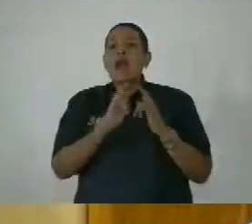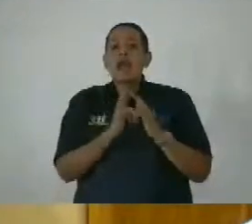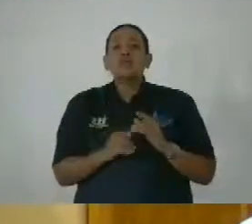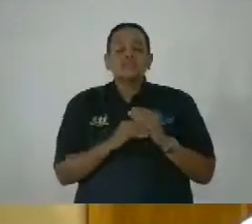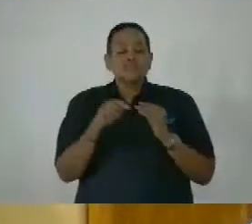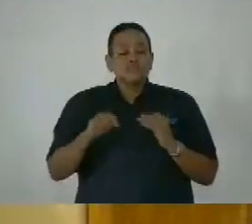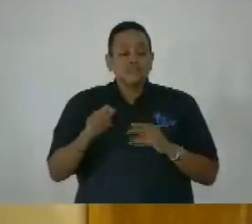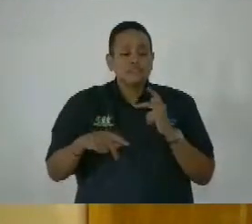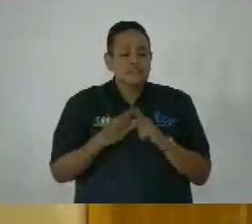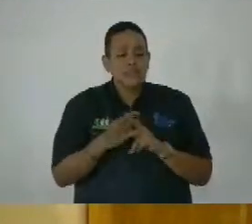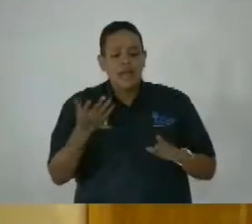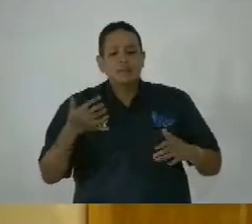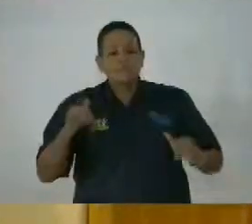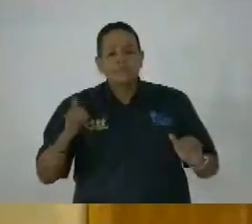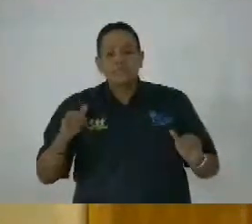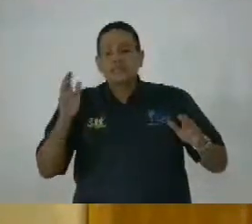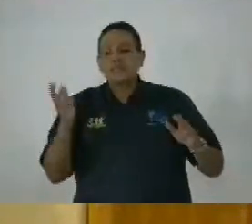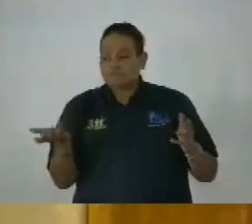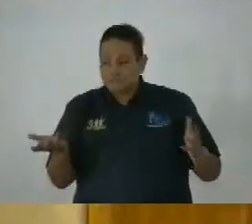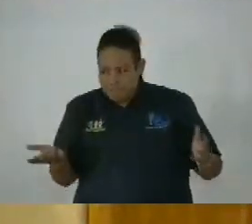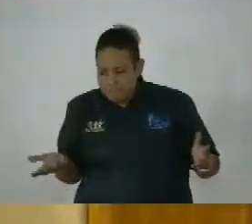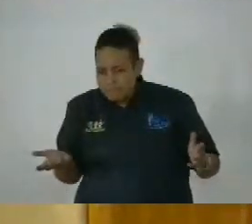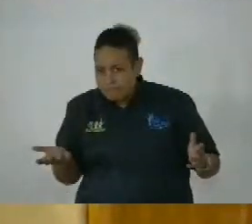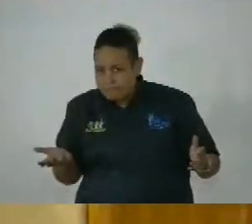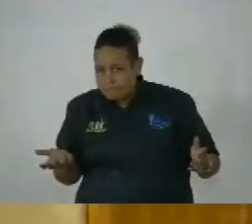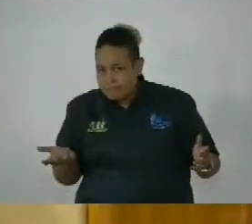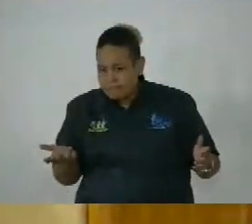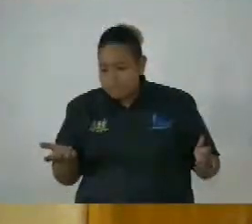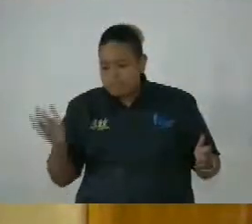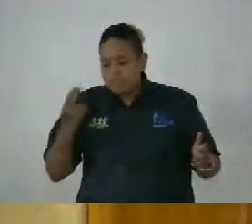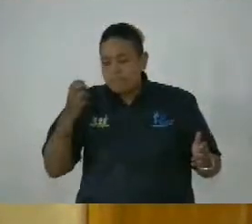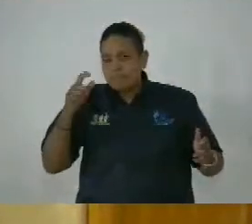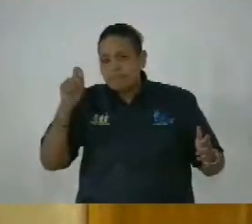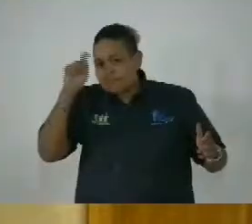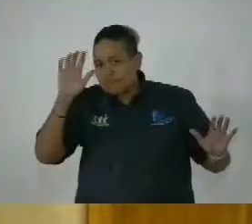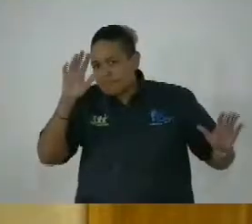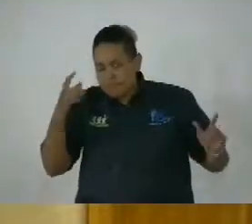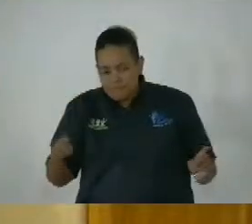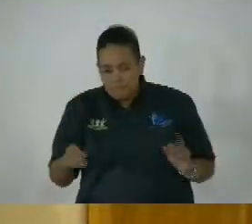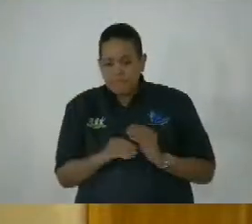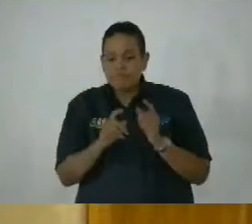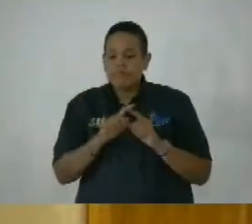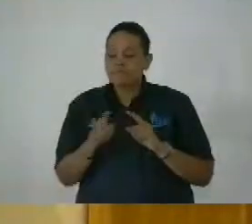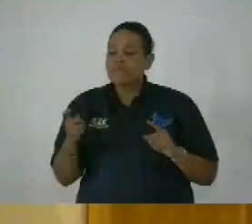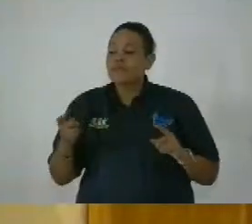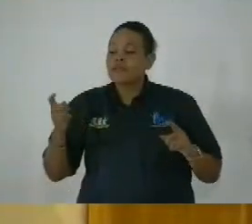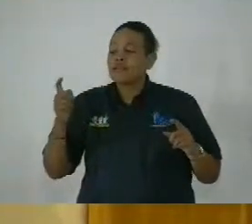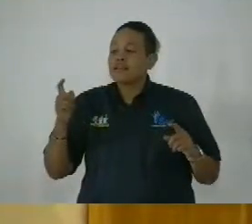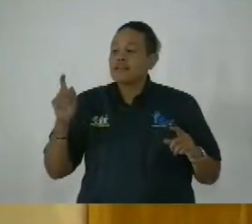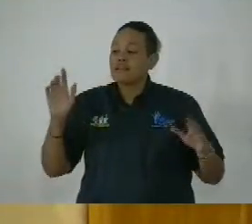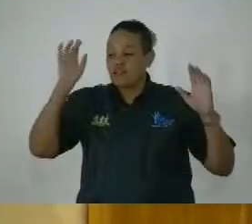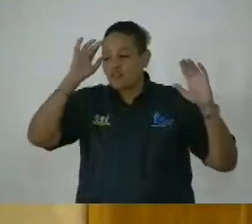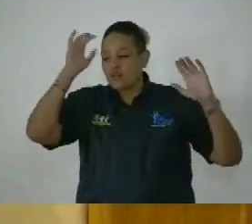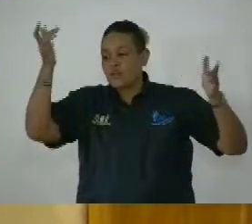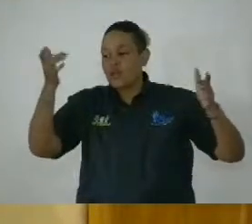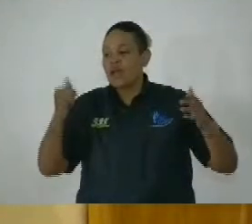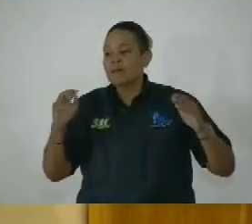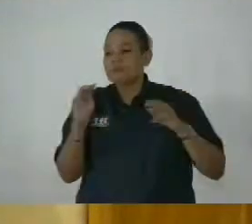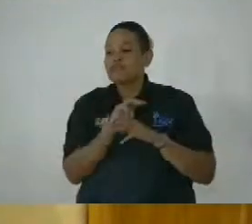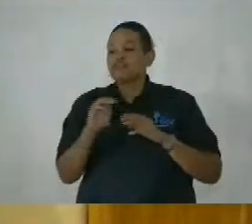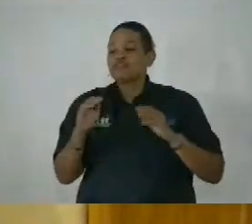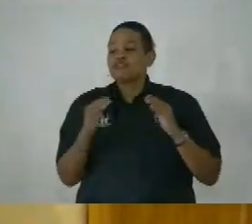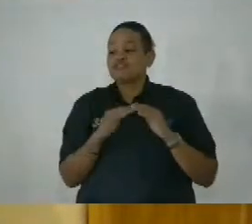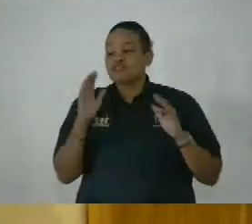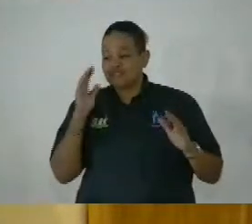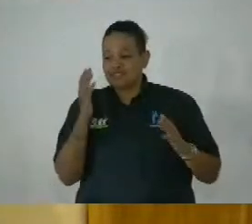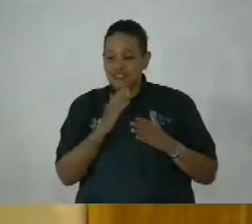of, they were still wearing the grey with helmets, but wigs, but they have taken it off, and they are moving quite systematically to